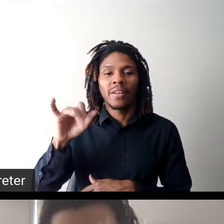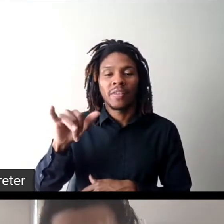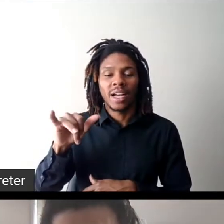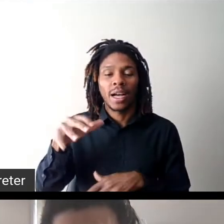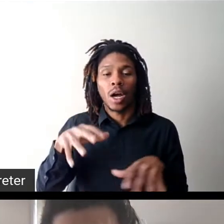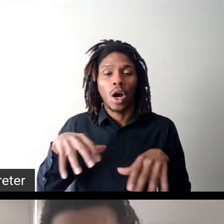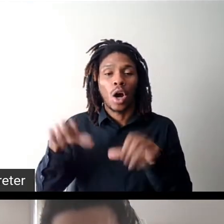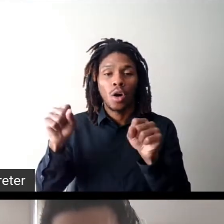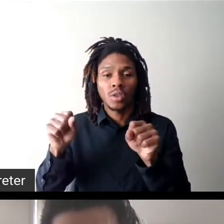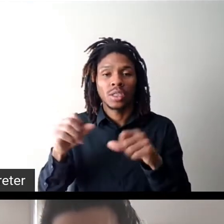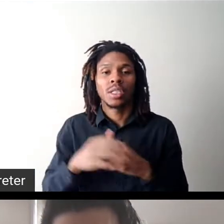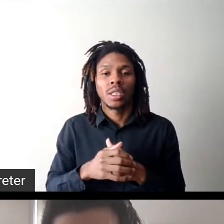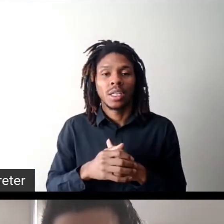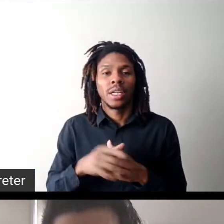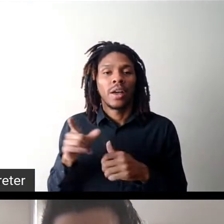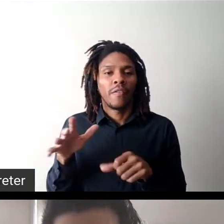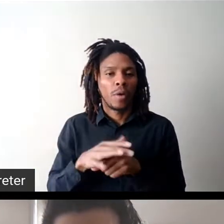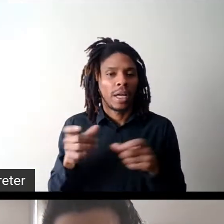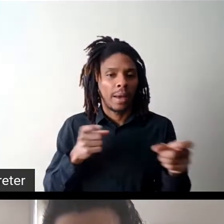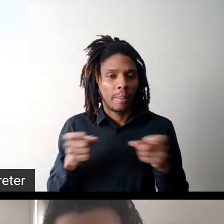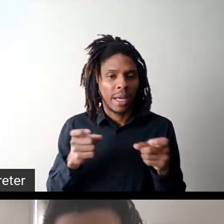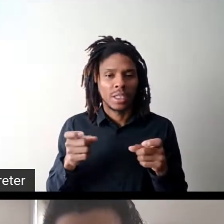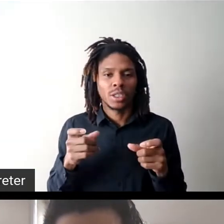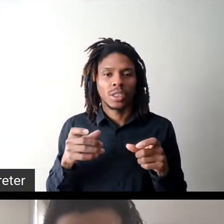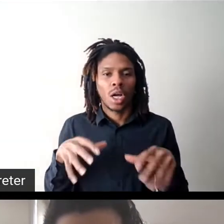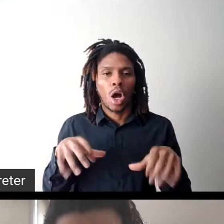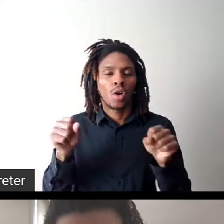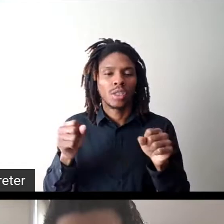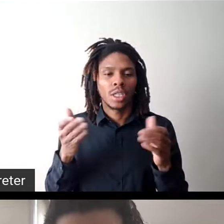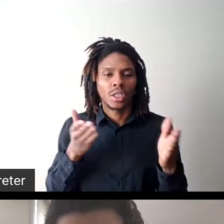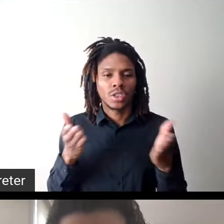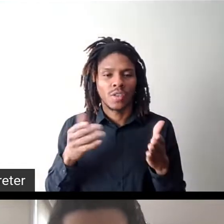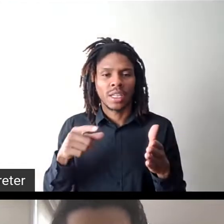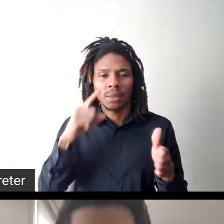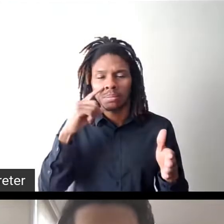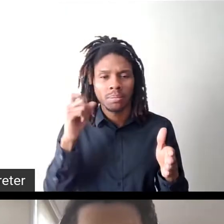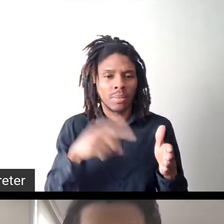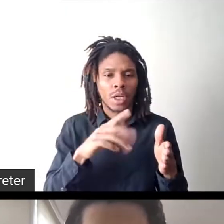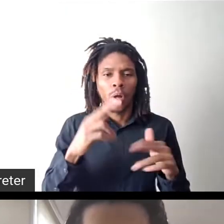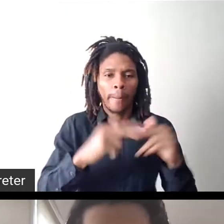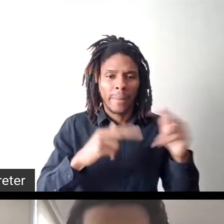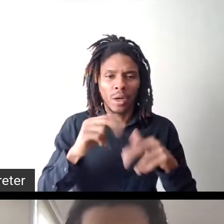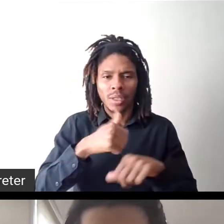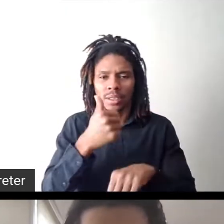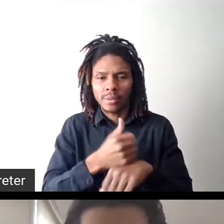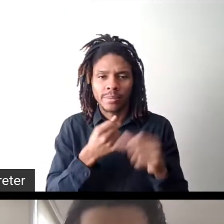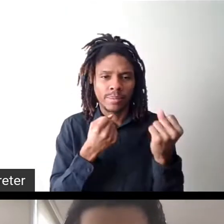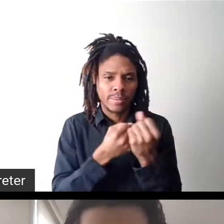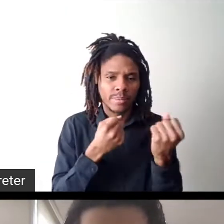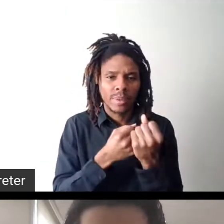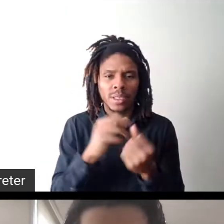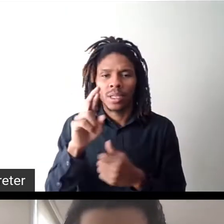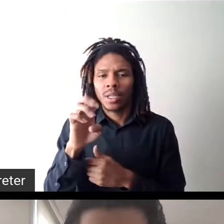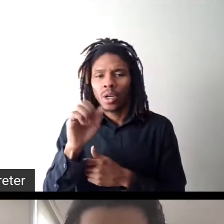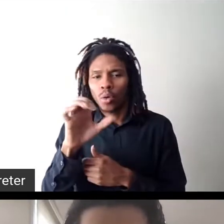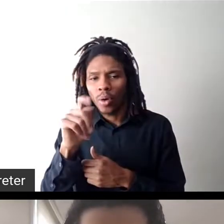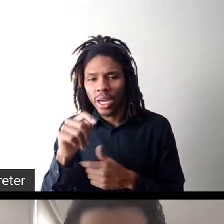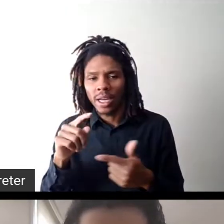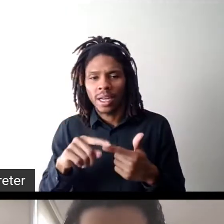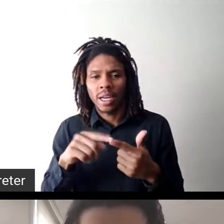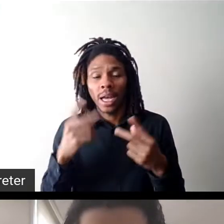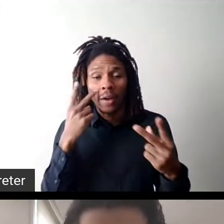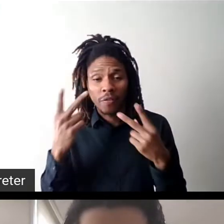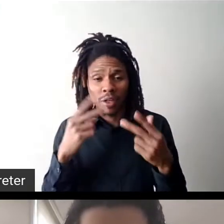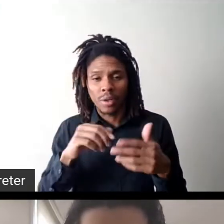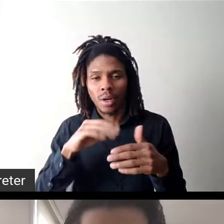system and hosting service that can automatically detect your build settings and really supports like React, Vue, Next.js, like